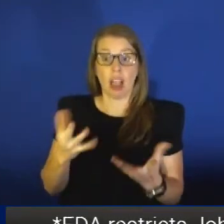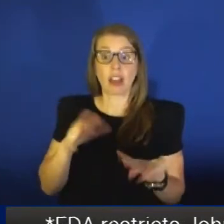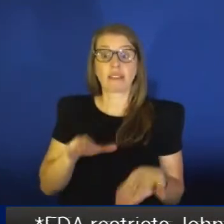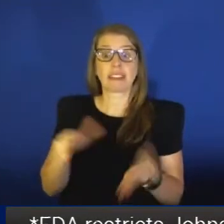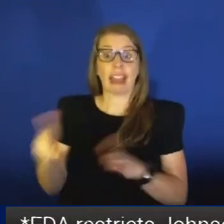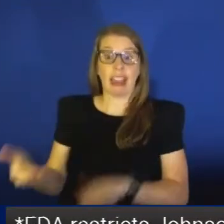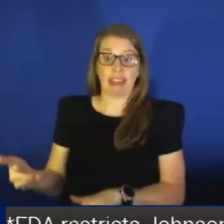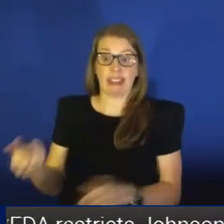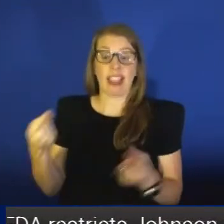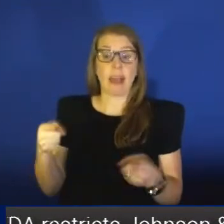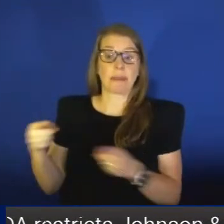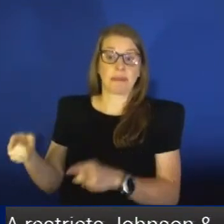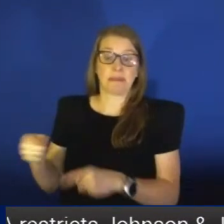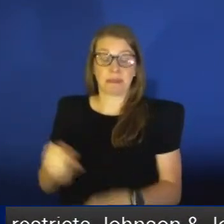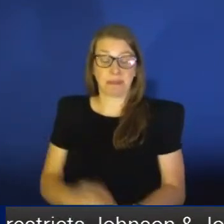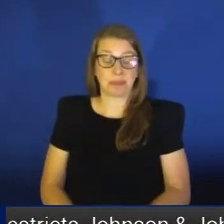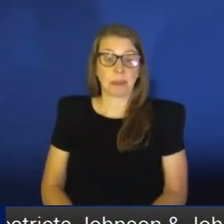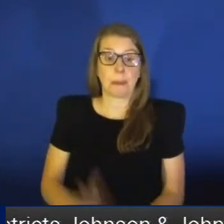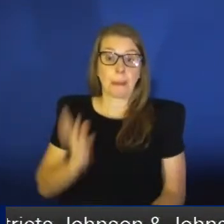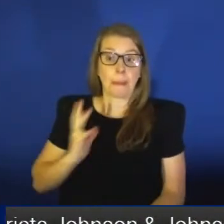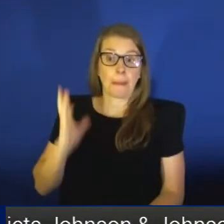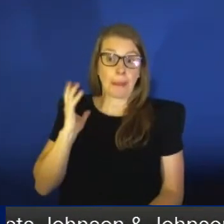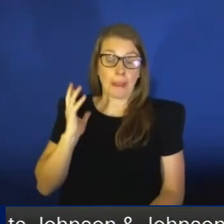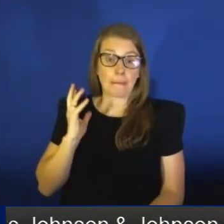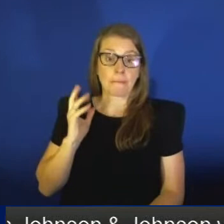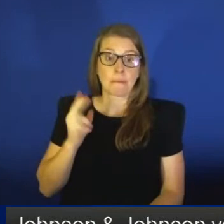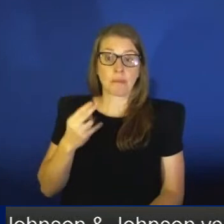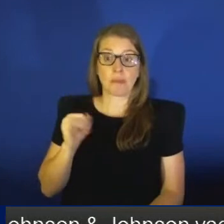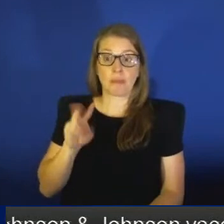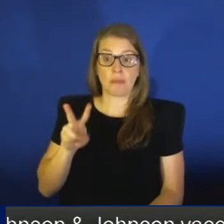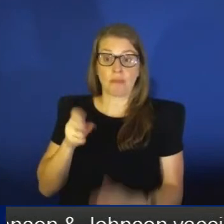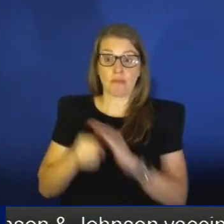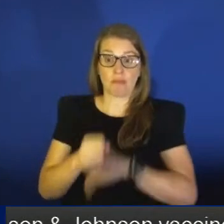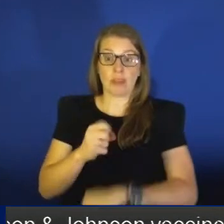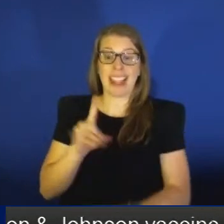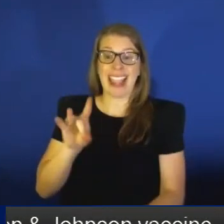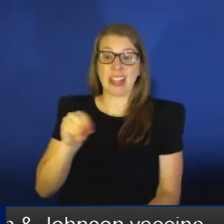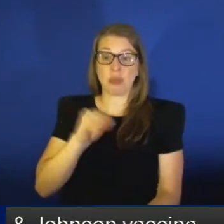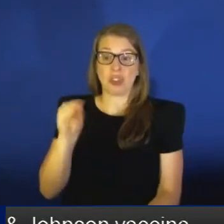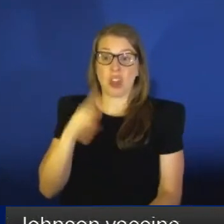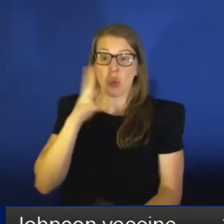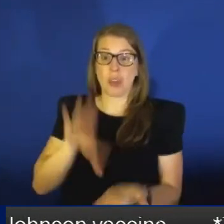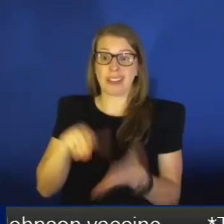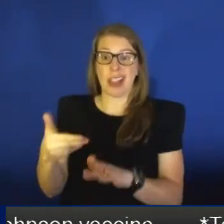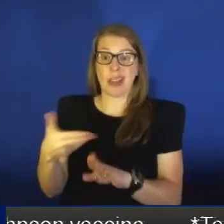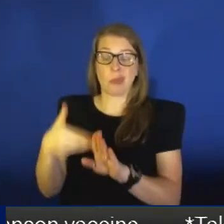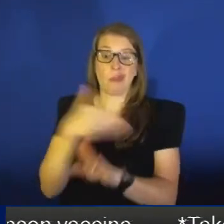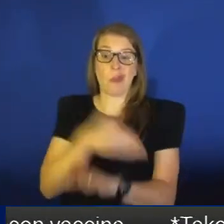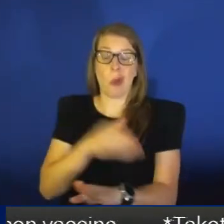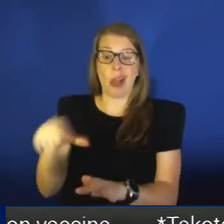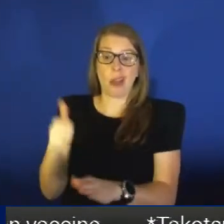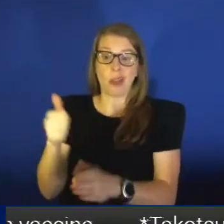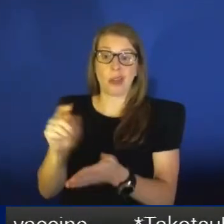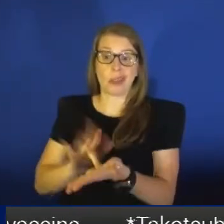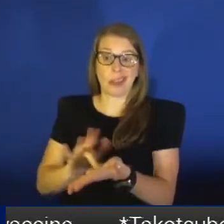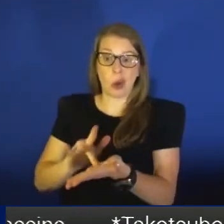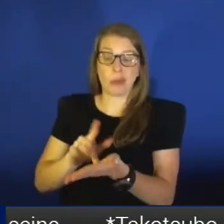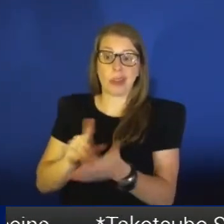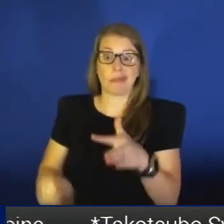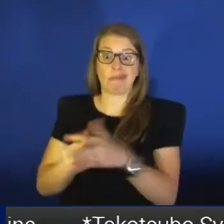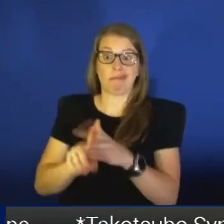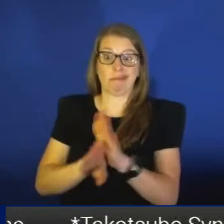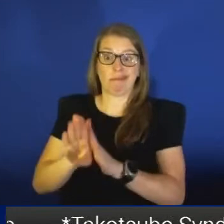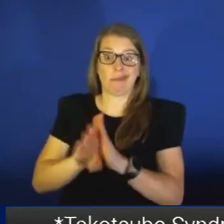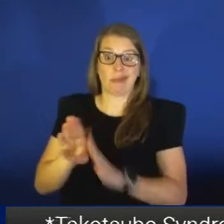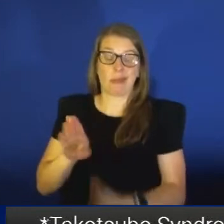we talked before about how HIV admissions, 80% of people would die before we had the rise of AZT and other therapies with each admission. So that was